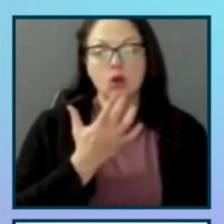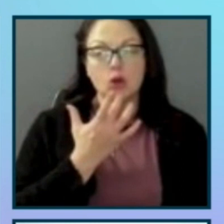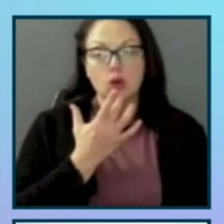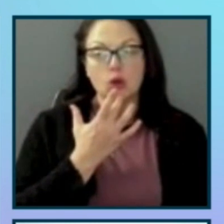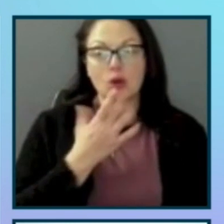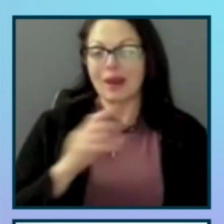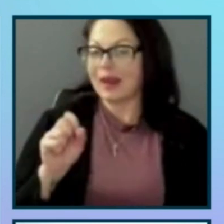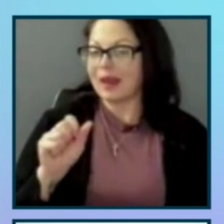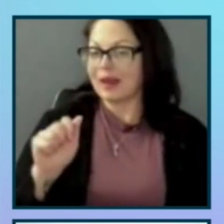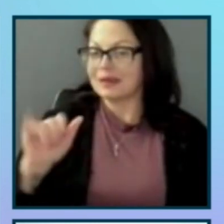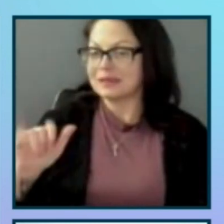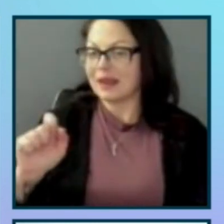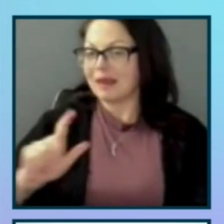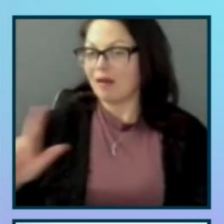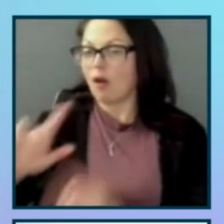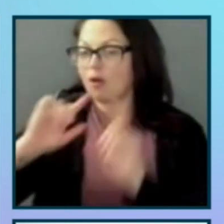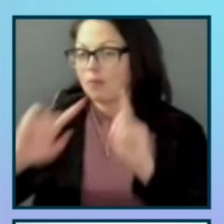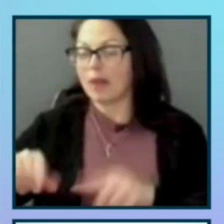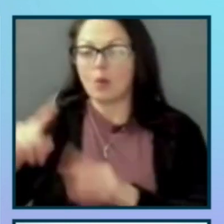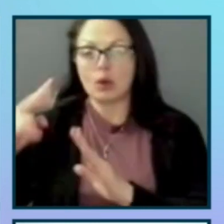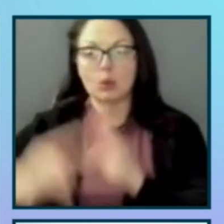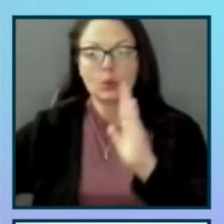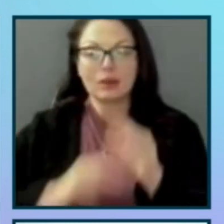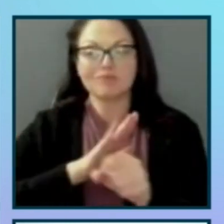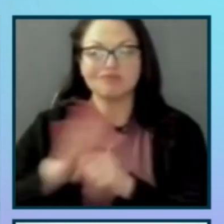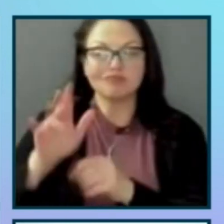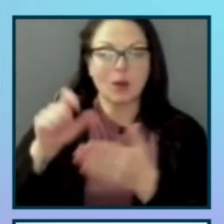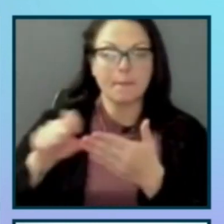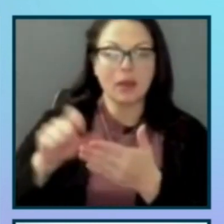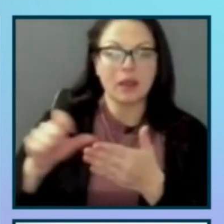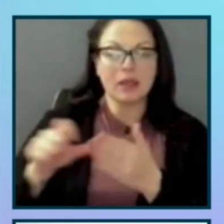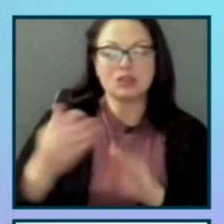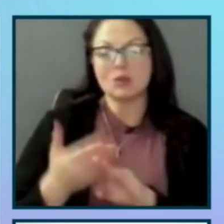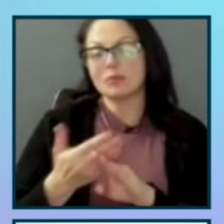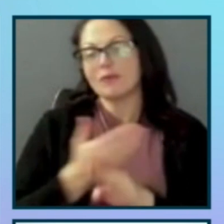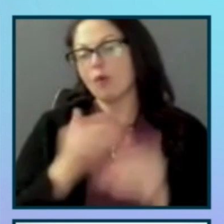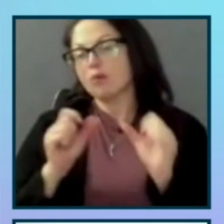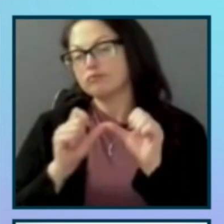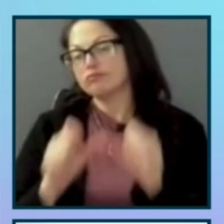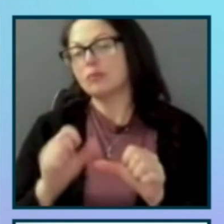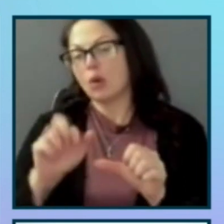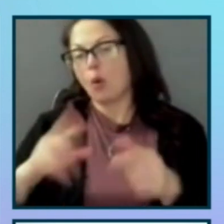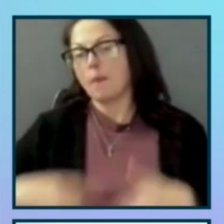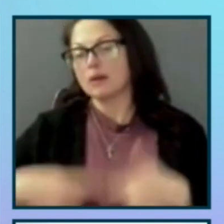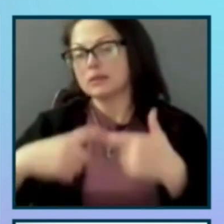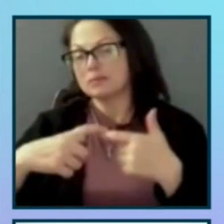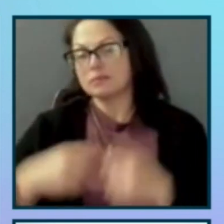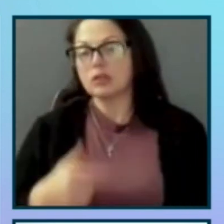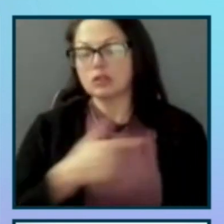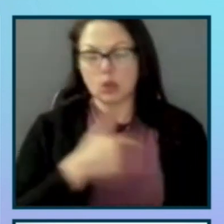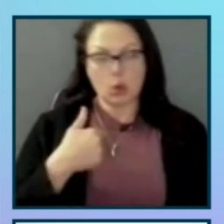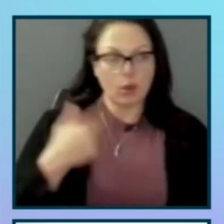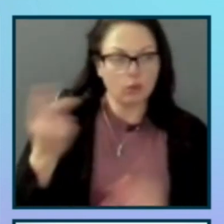all command, which is where you read the entirety of a page before moving on or pausing it. So when we discovered